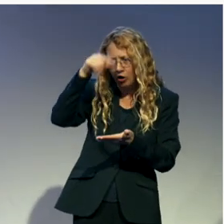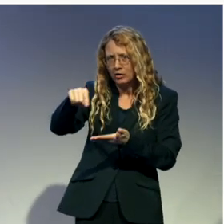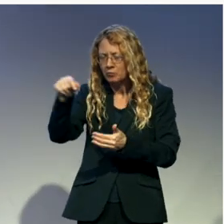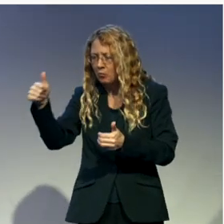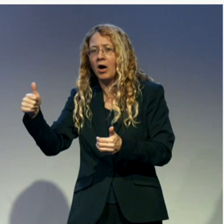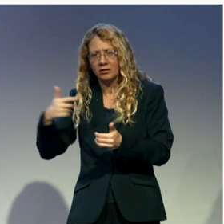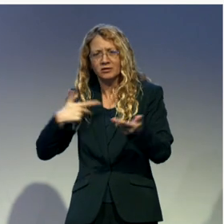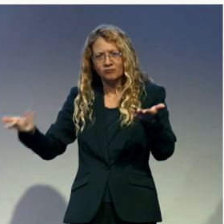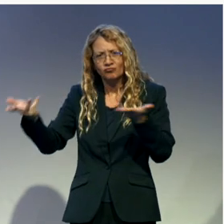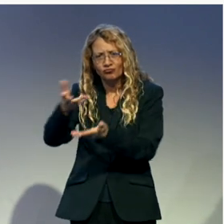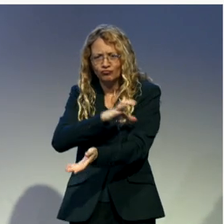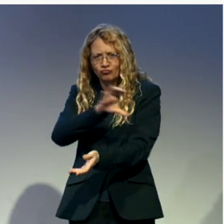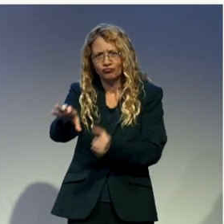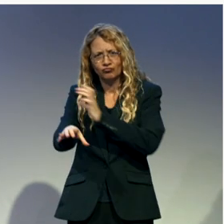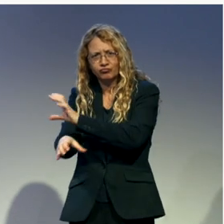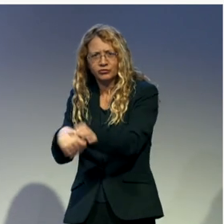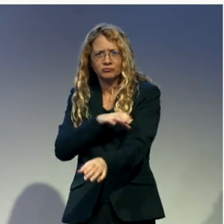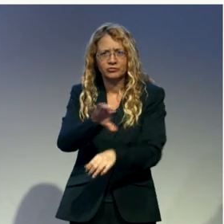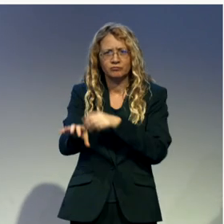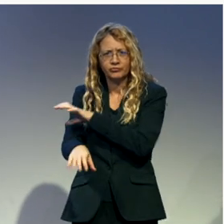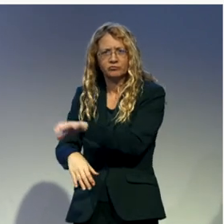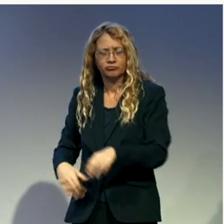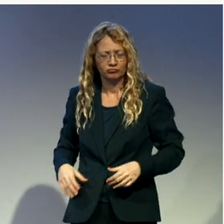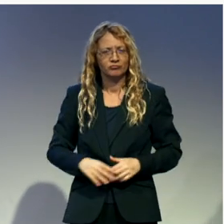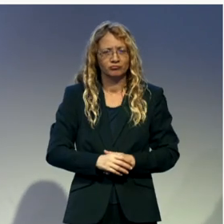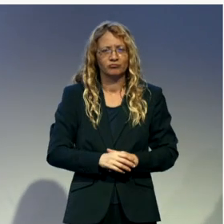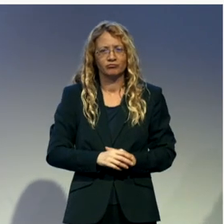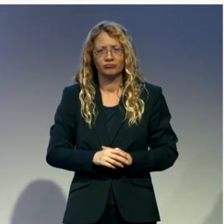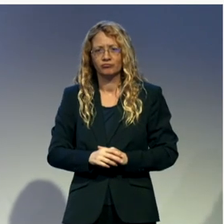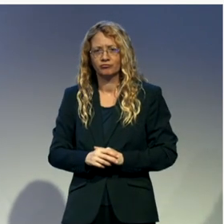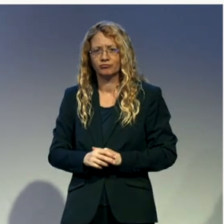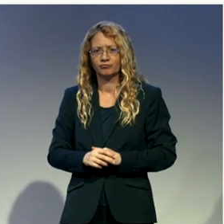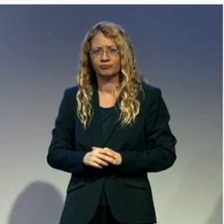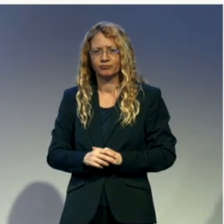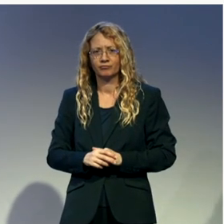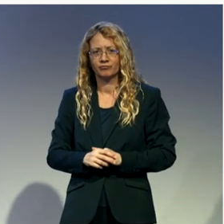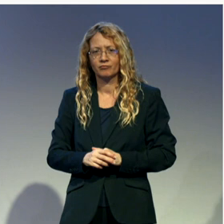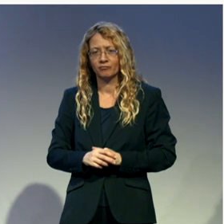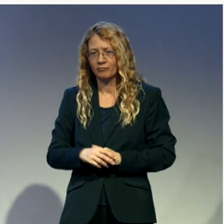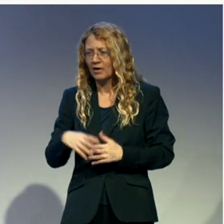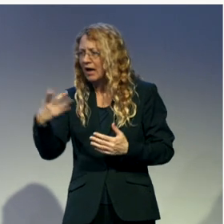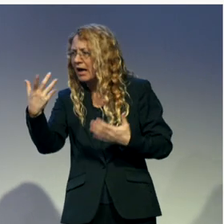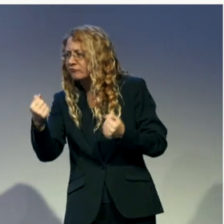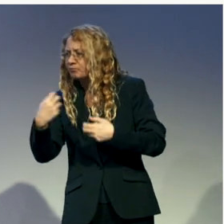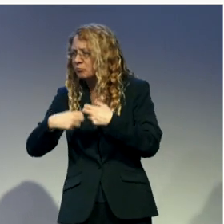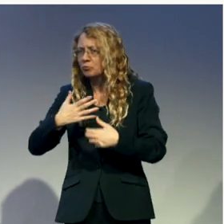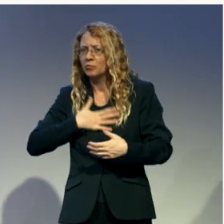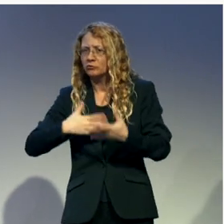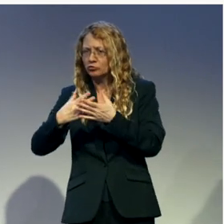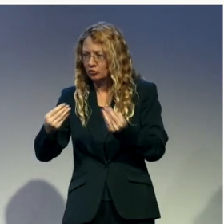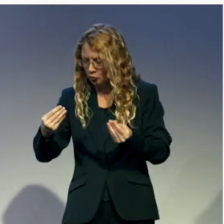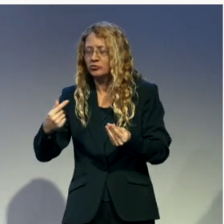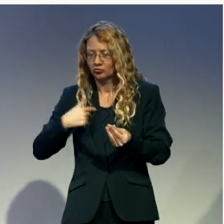we're struggling with as we're trying to implement our grant program. The grant programs are really small budget, but they do go through the